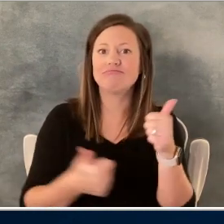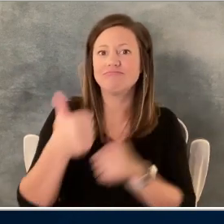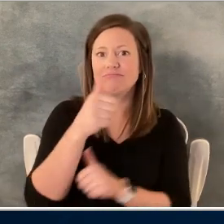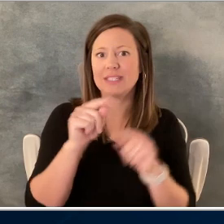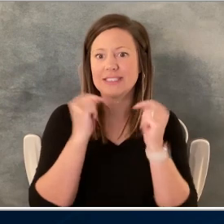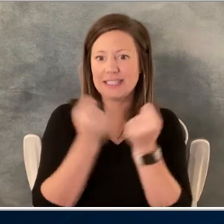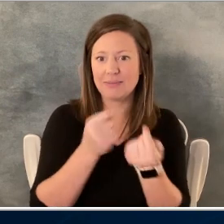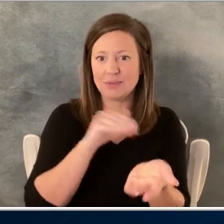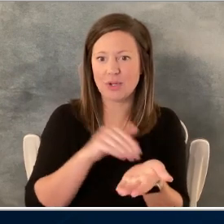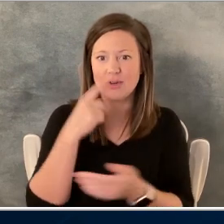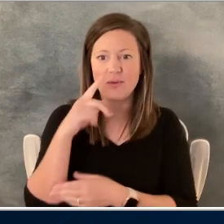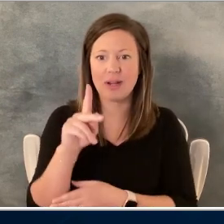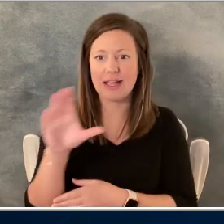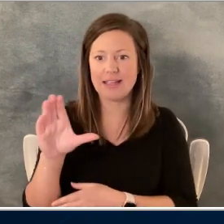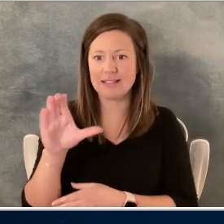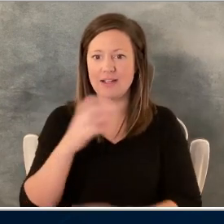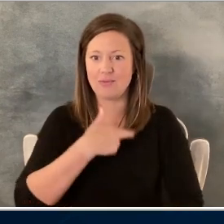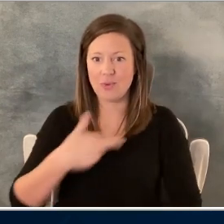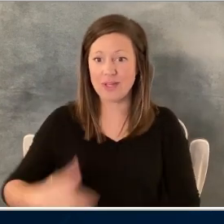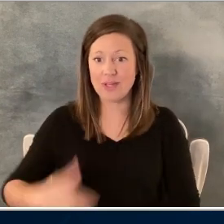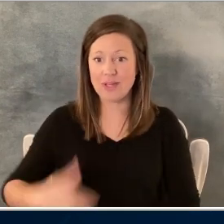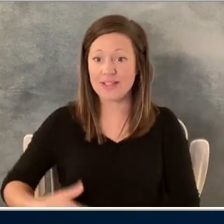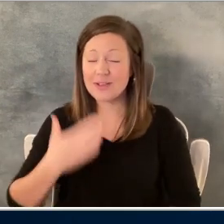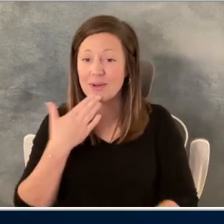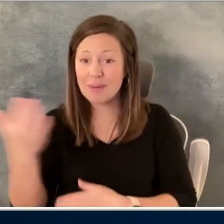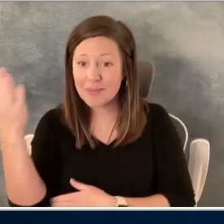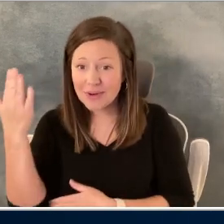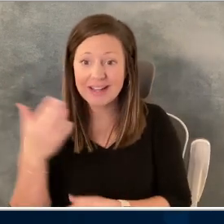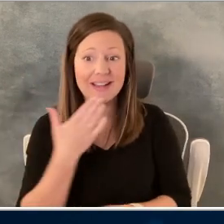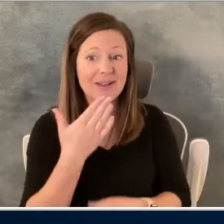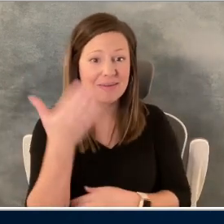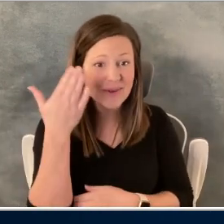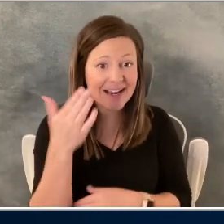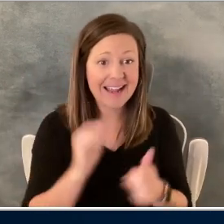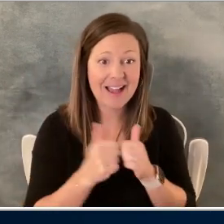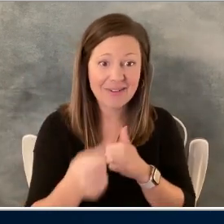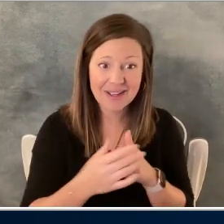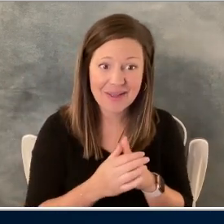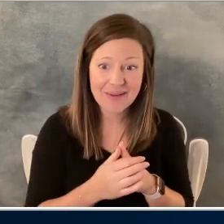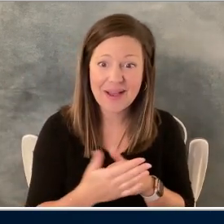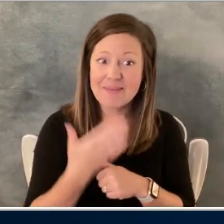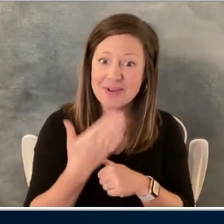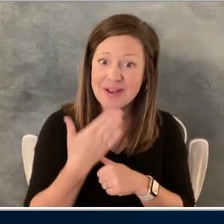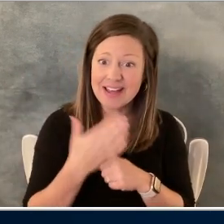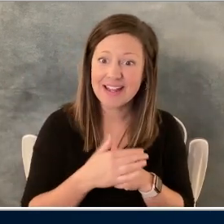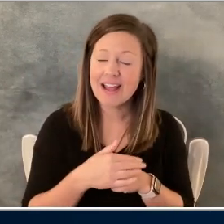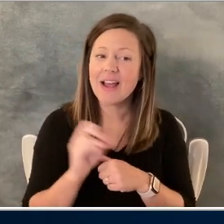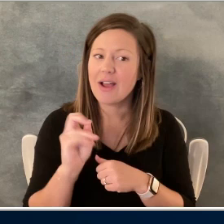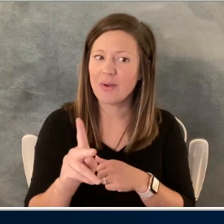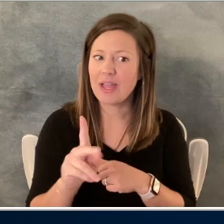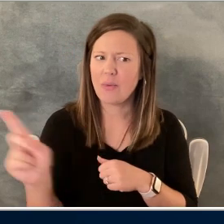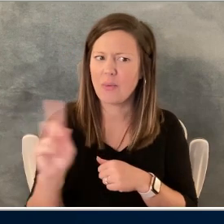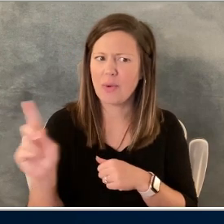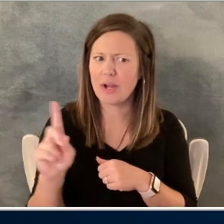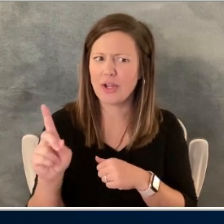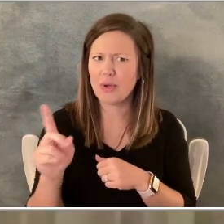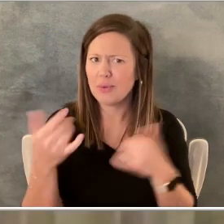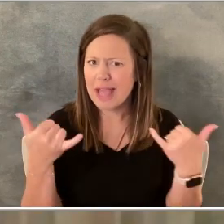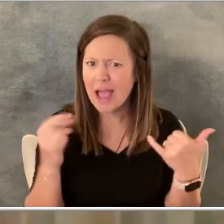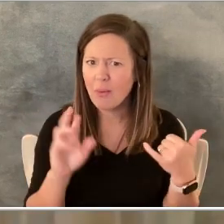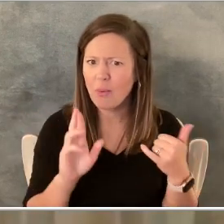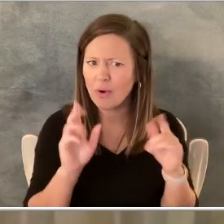morning. Good morning, Jess. How are you? I am good. Okay, where are you guys at now, or where are you heading?